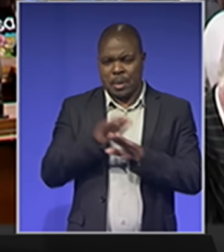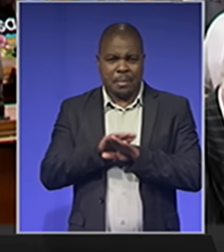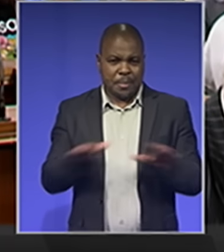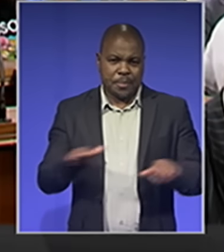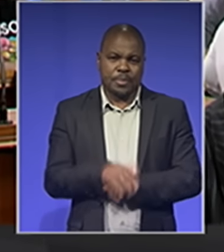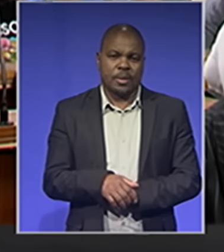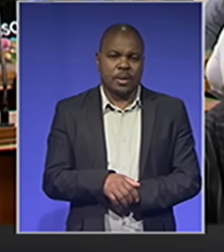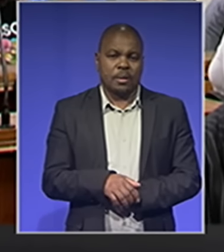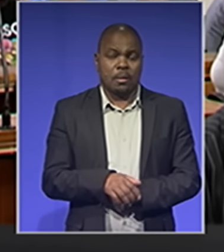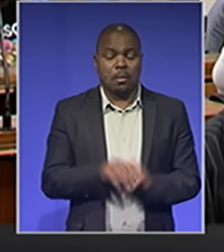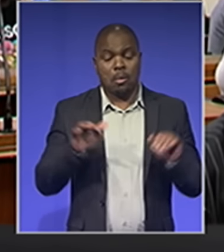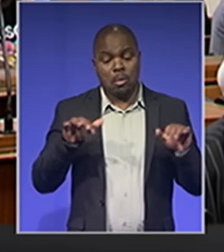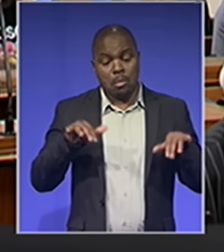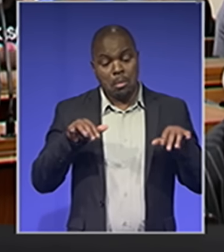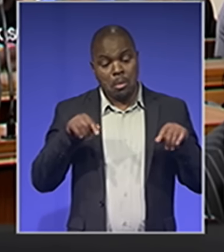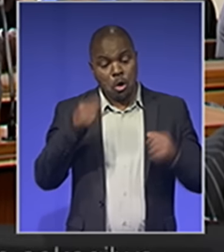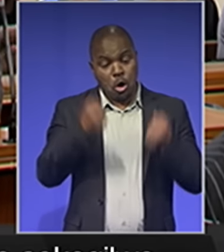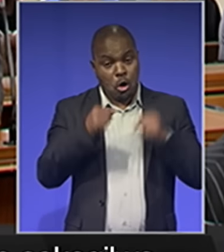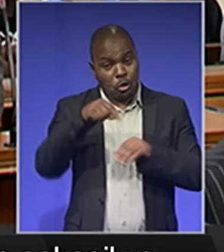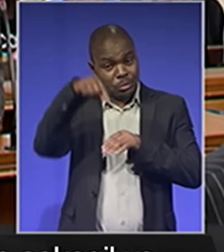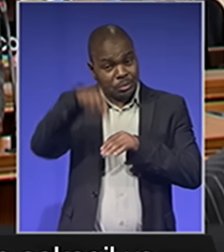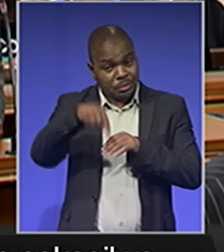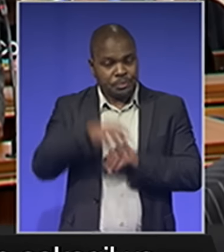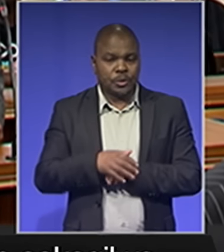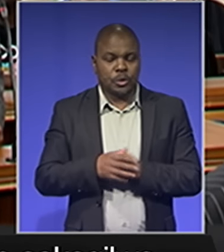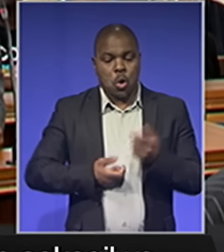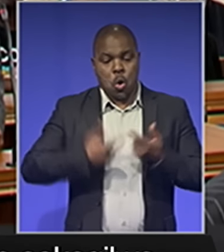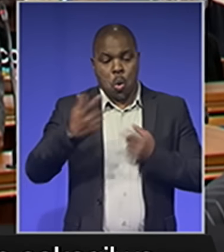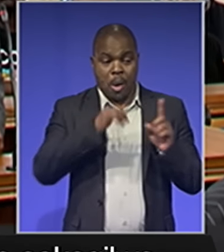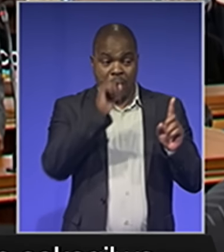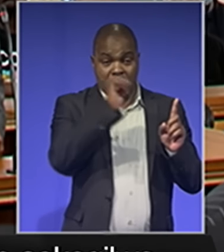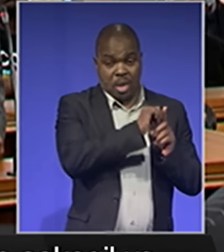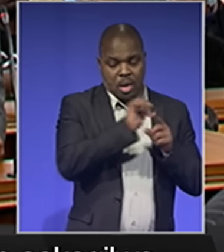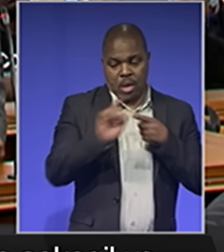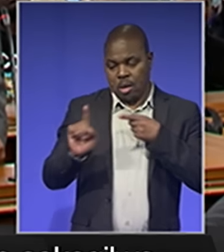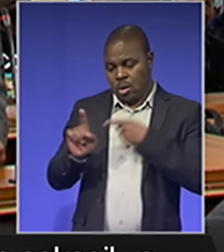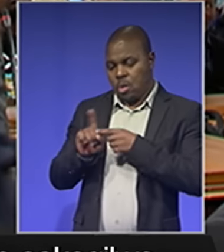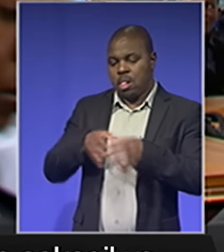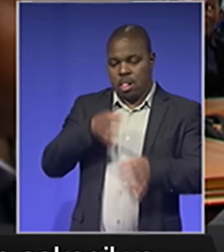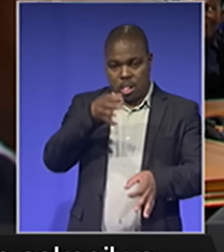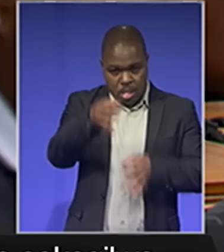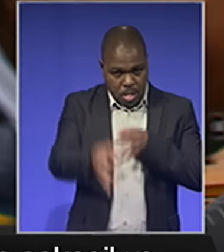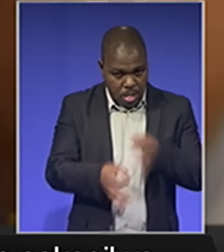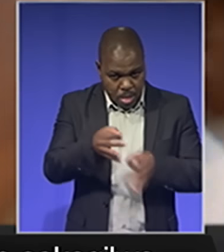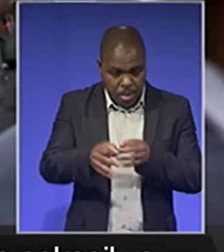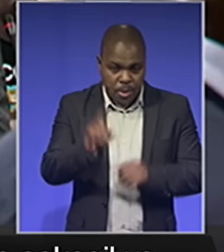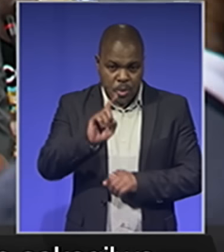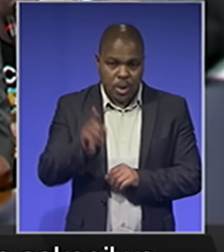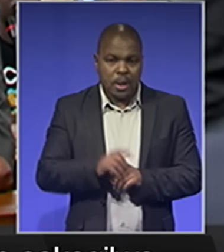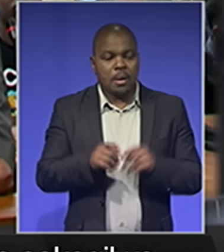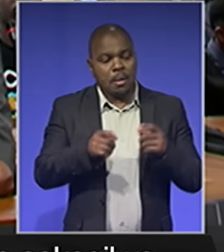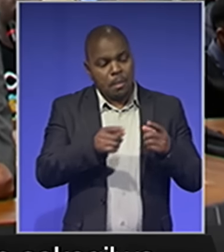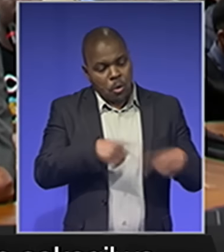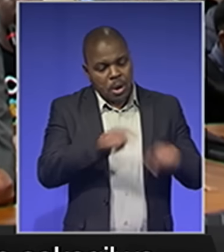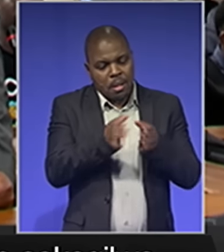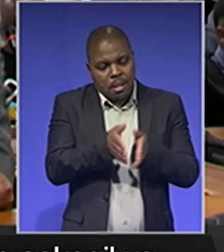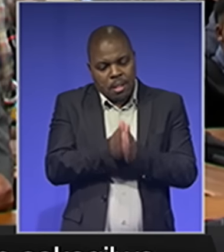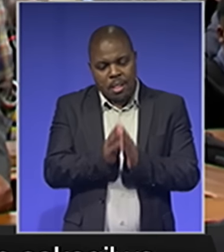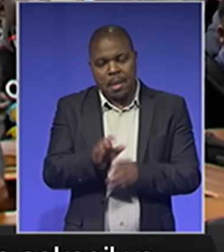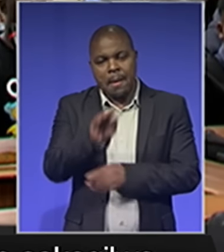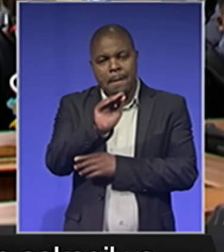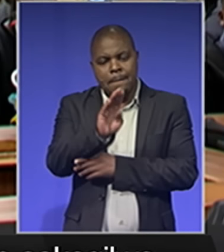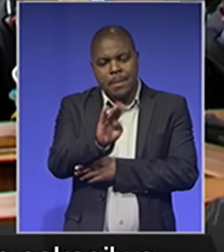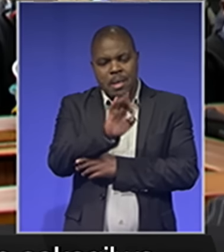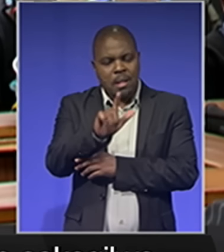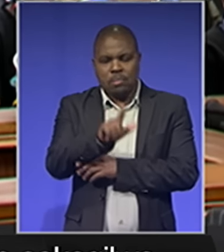diragadiwe. Mo teng ga kgotlatshekelo moeledi wa ga Sandlana o boleletse kgotlatshekelo gore ba ka se tswelele ka kopo ya beile